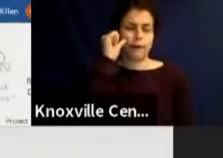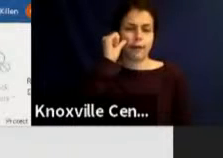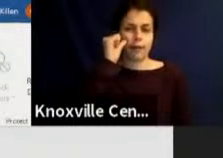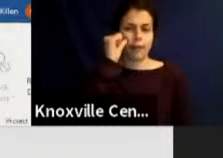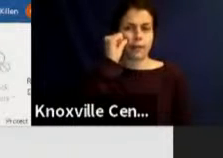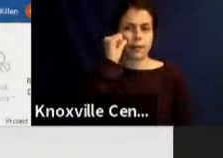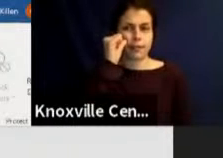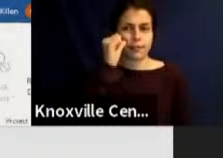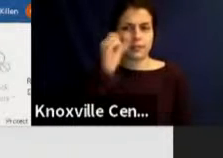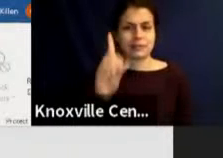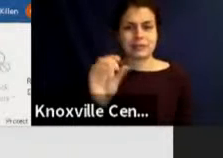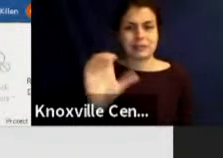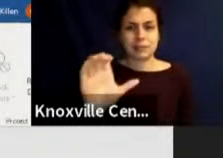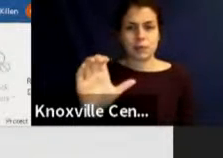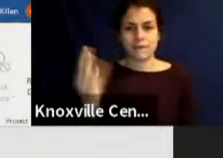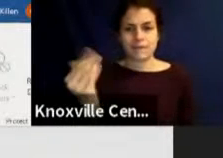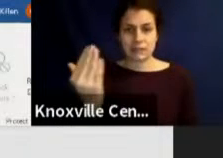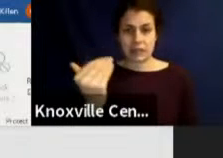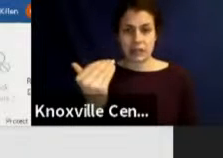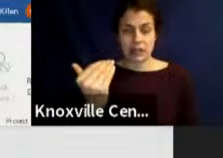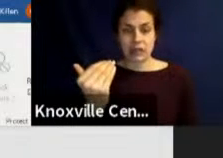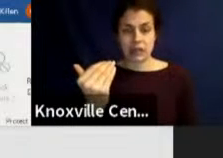15th of December.